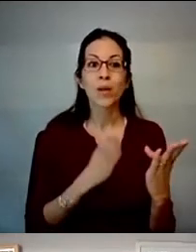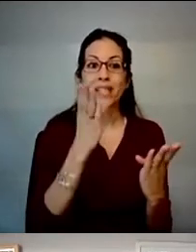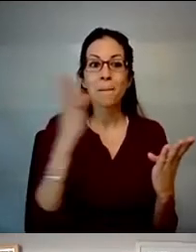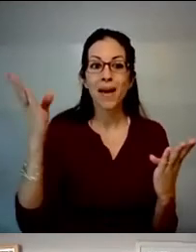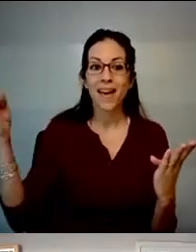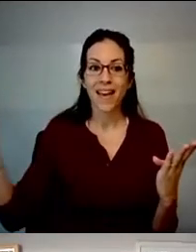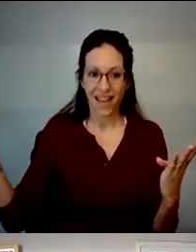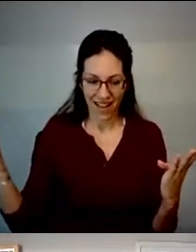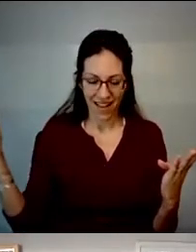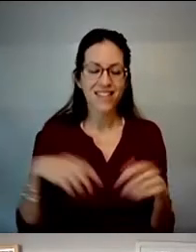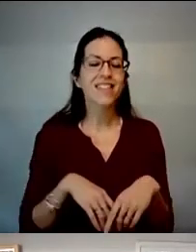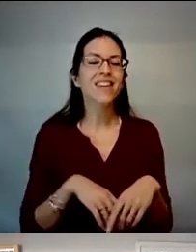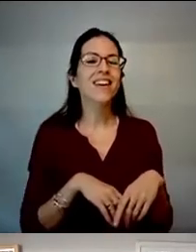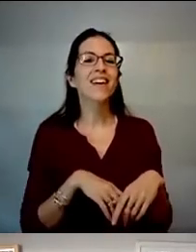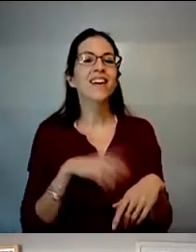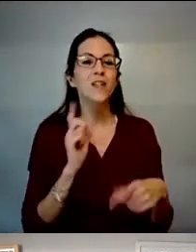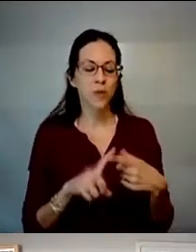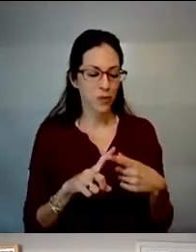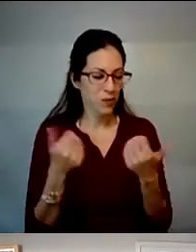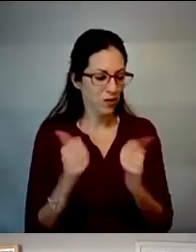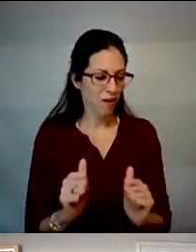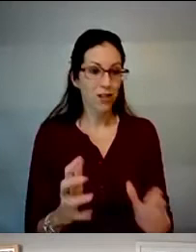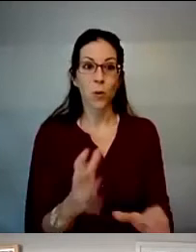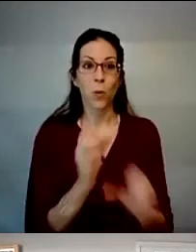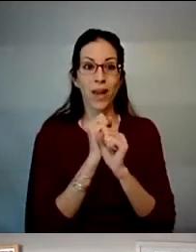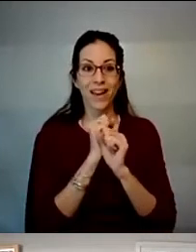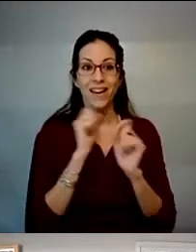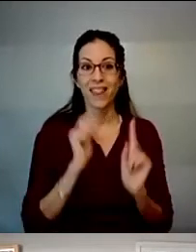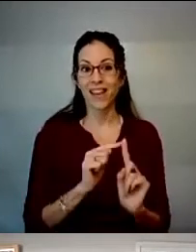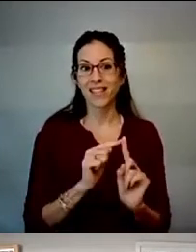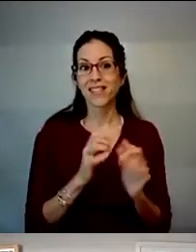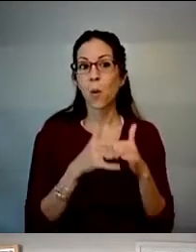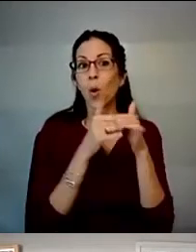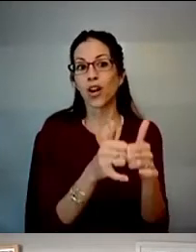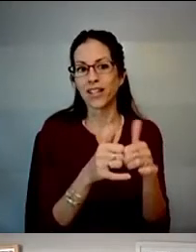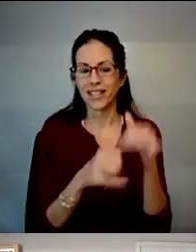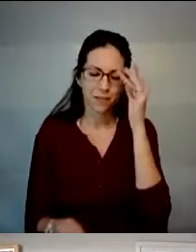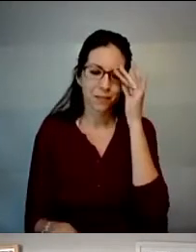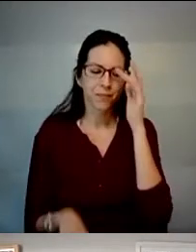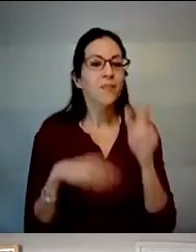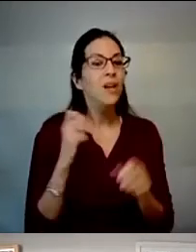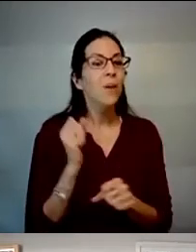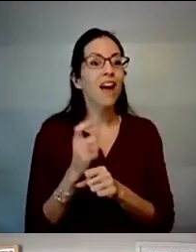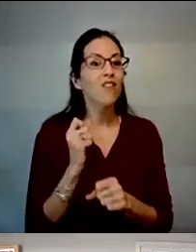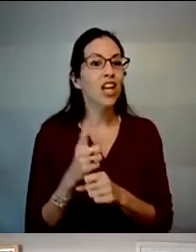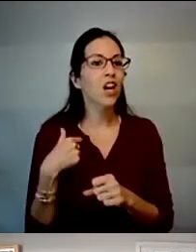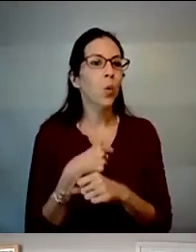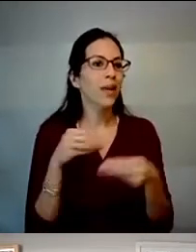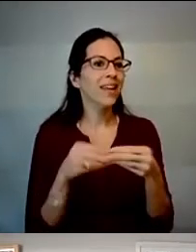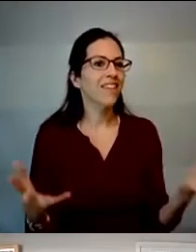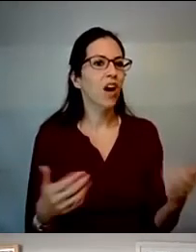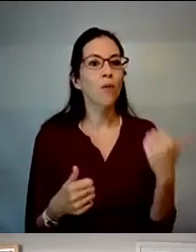submission, I guess, to try to win this award. And each year, we give out five different